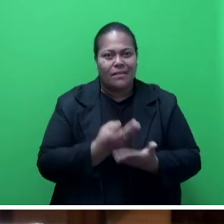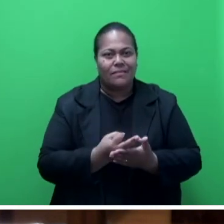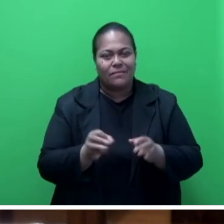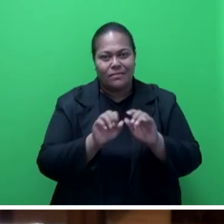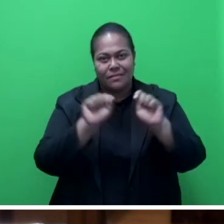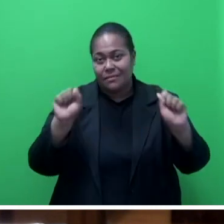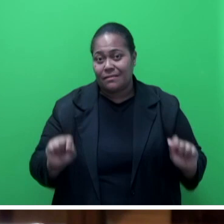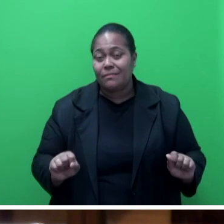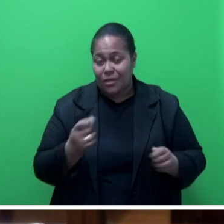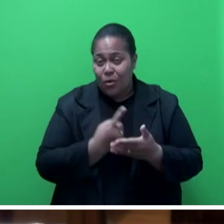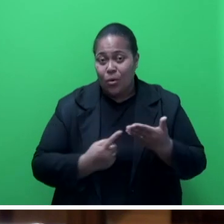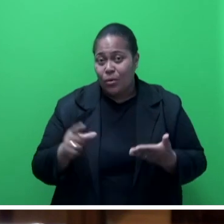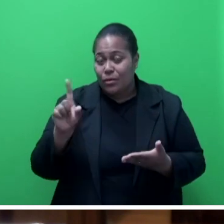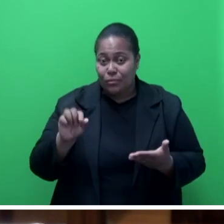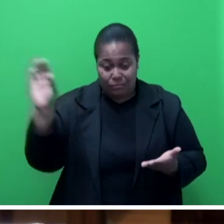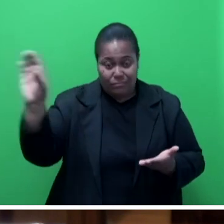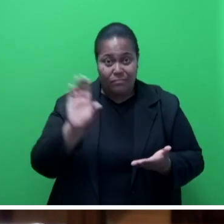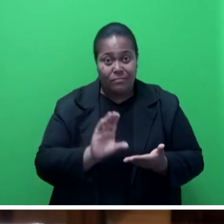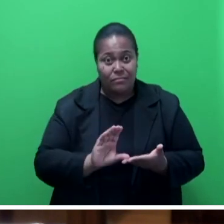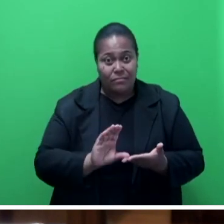They only do that.